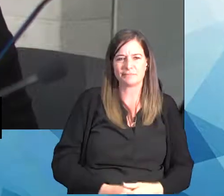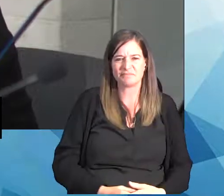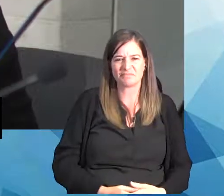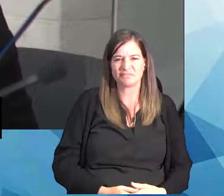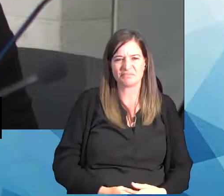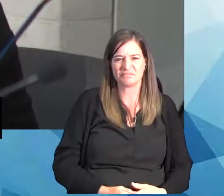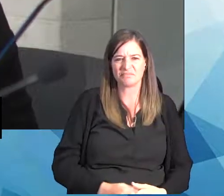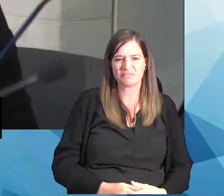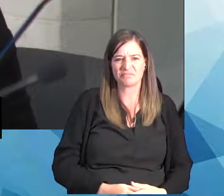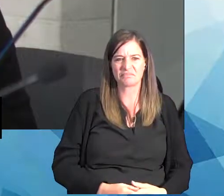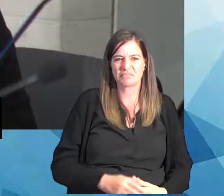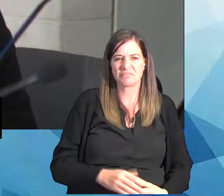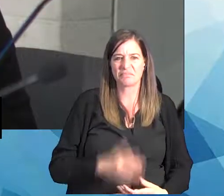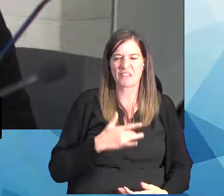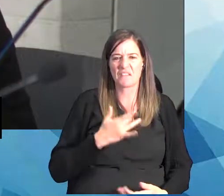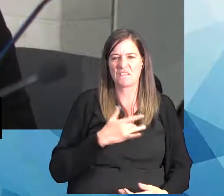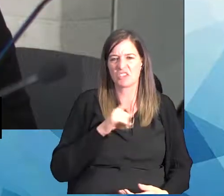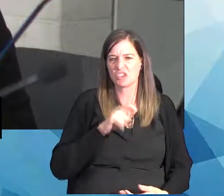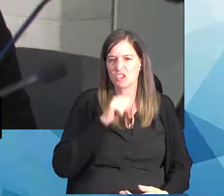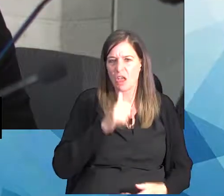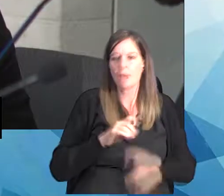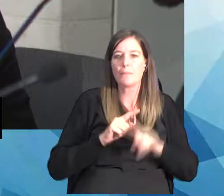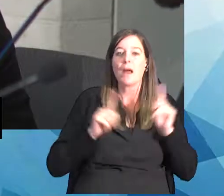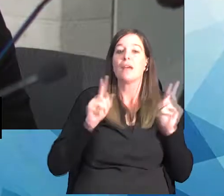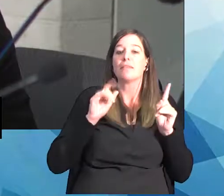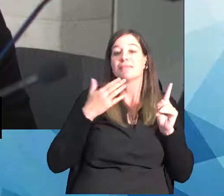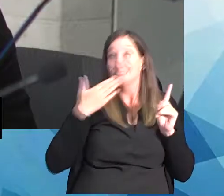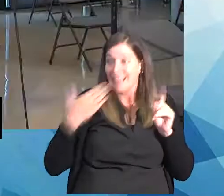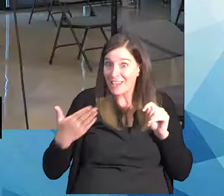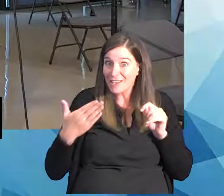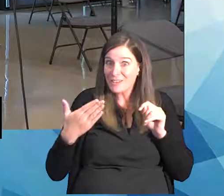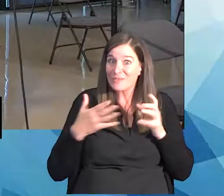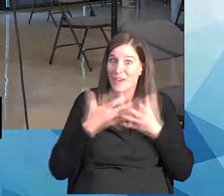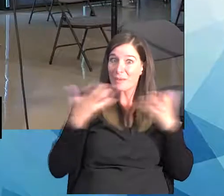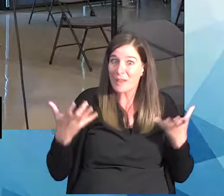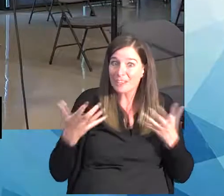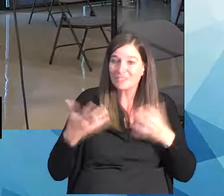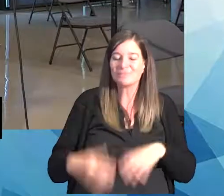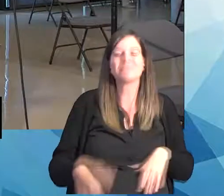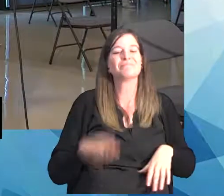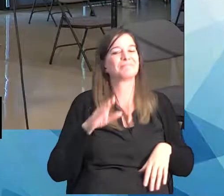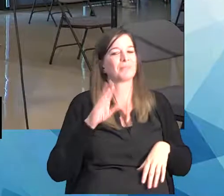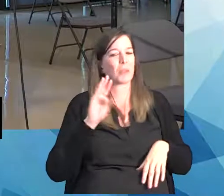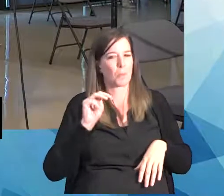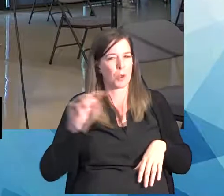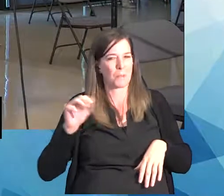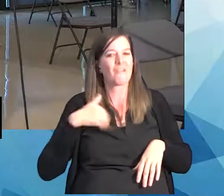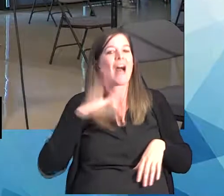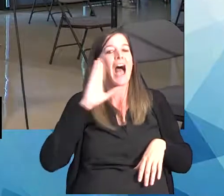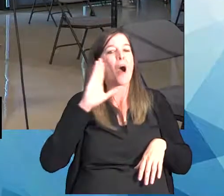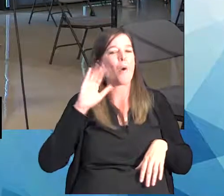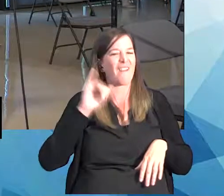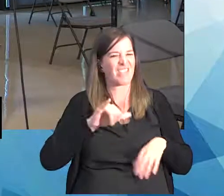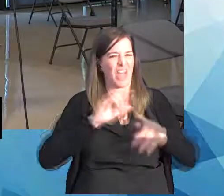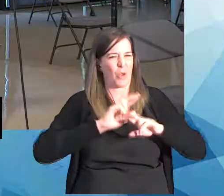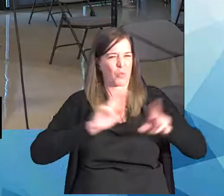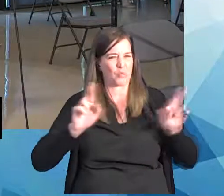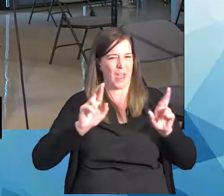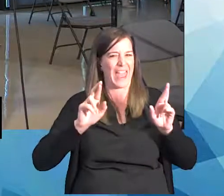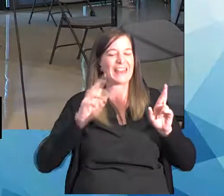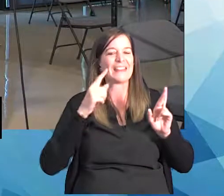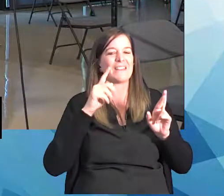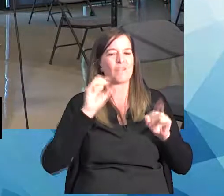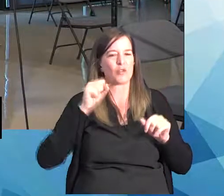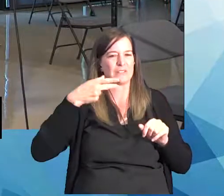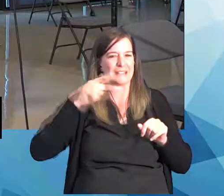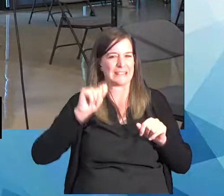Okay, great. Thank you very much. I'll have it ready for the September board meeting. For September, Thank perfect. you. And that'll be first read in September, and